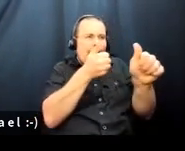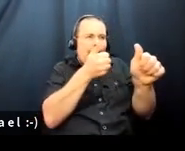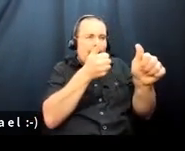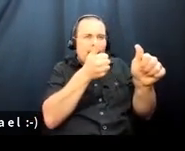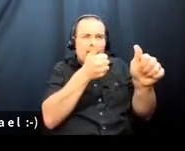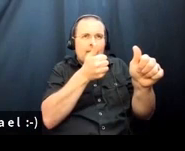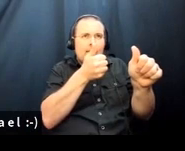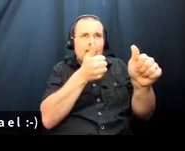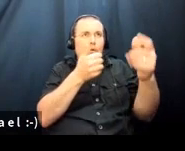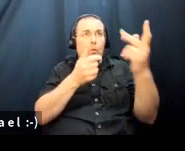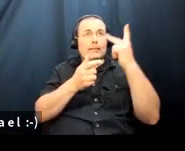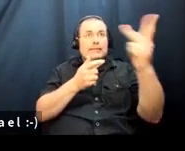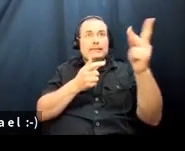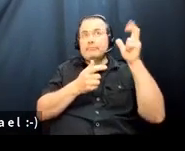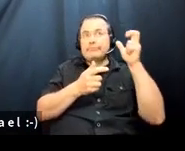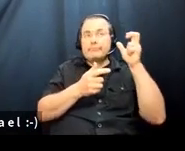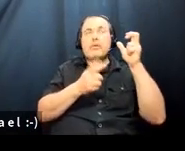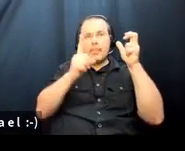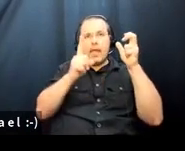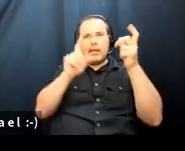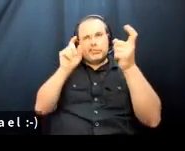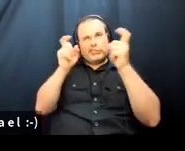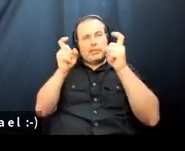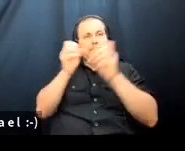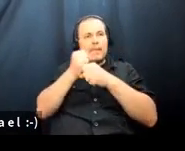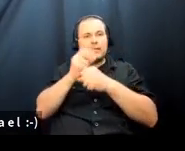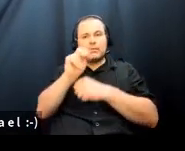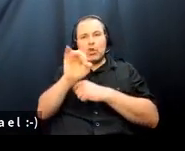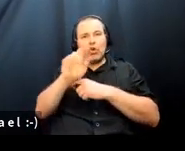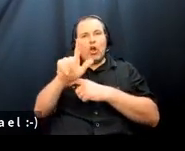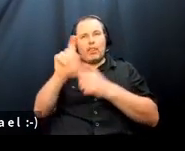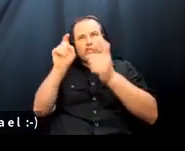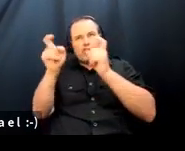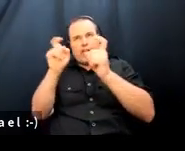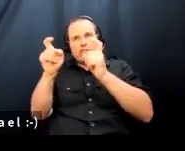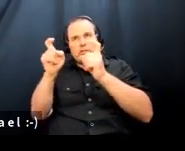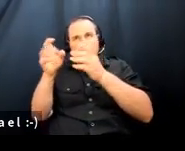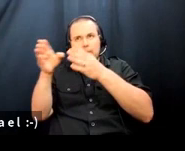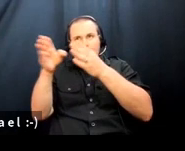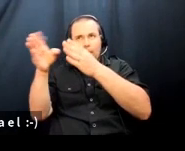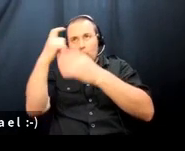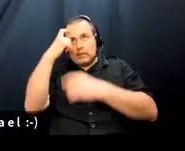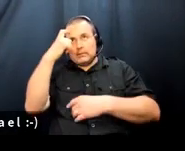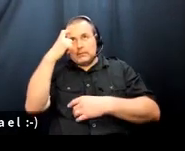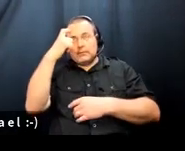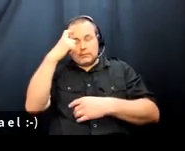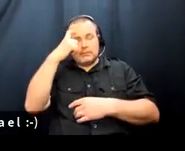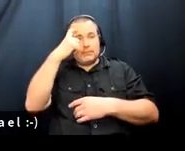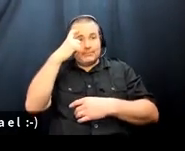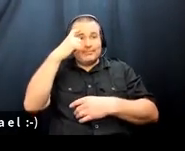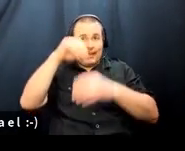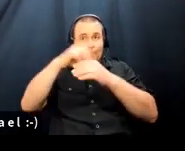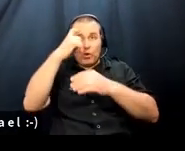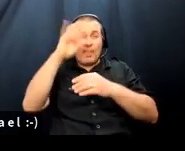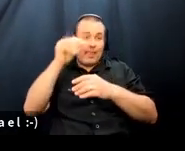changes in the pathways of their brain. And those changes can be enduring. Also,